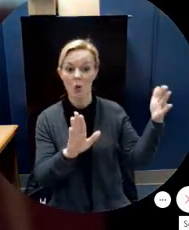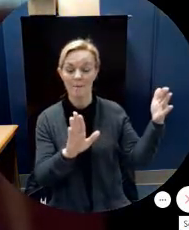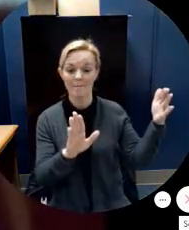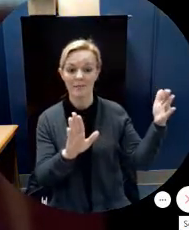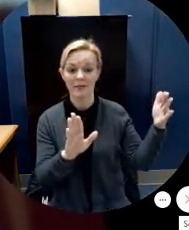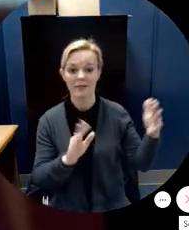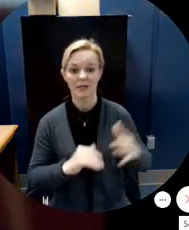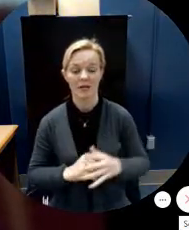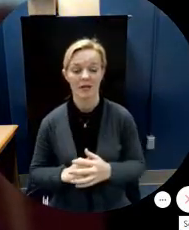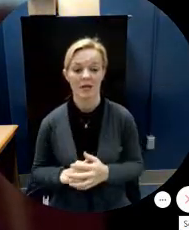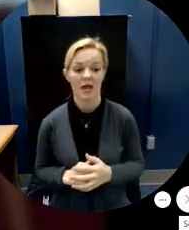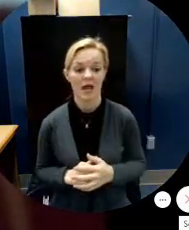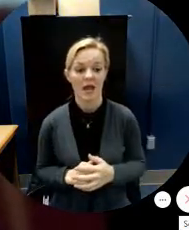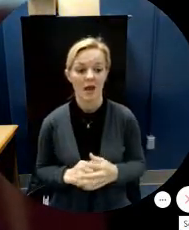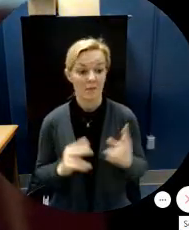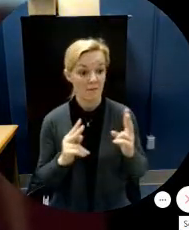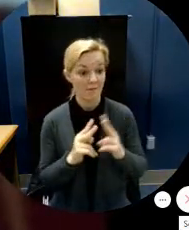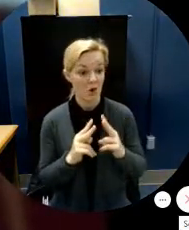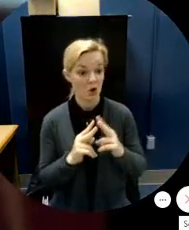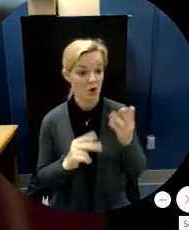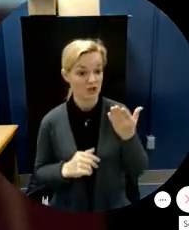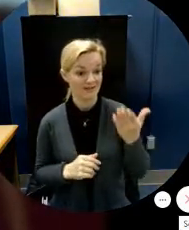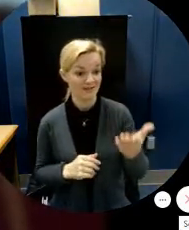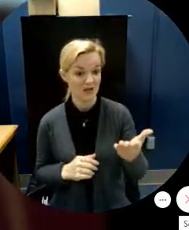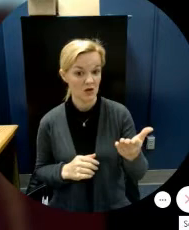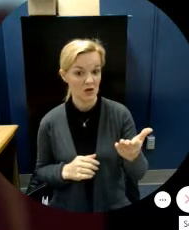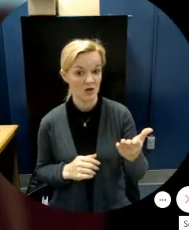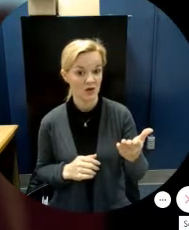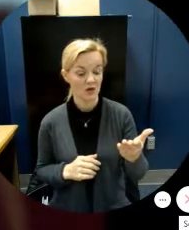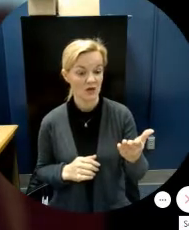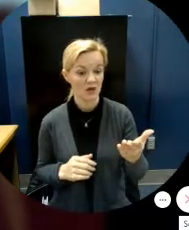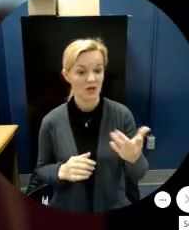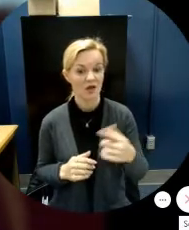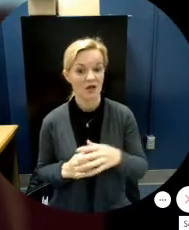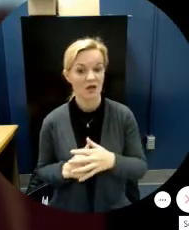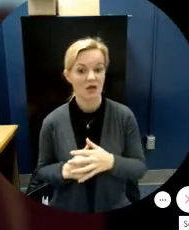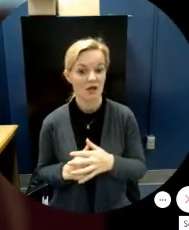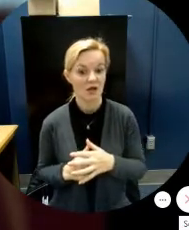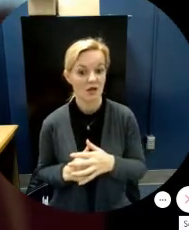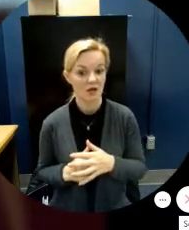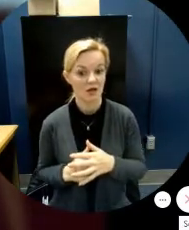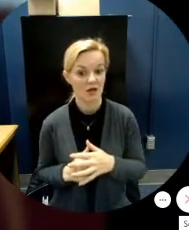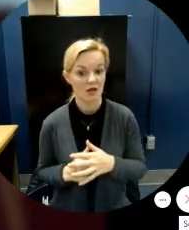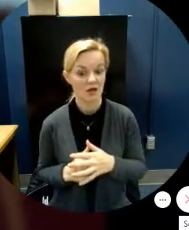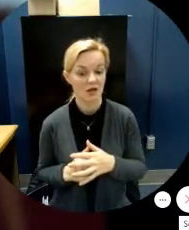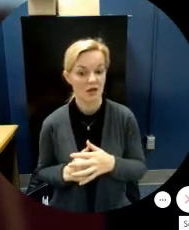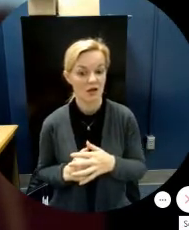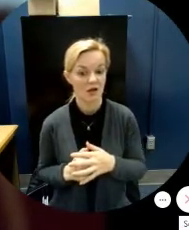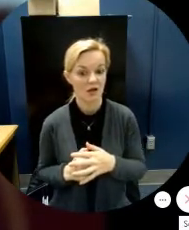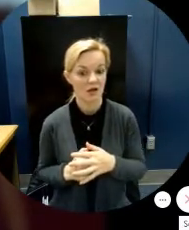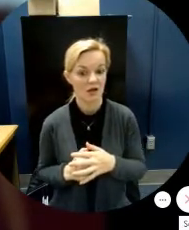it. At this point, a knife in a man came flying through the door in a motion.